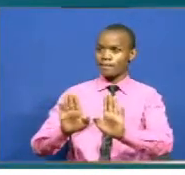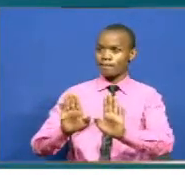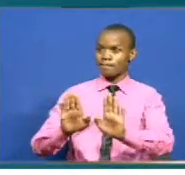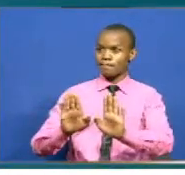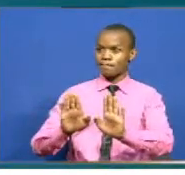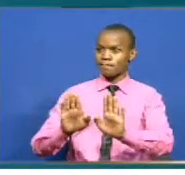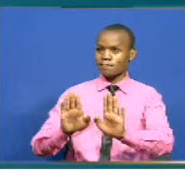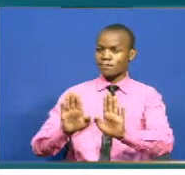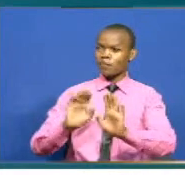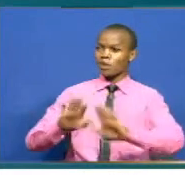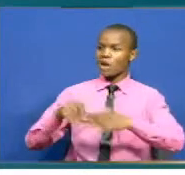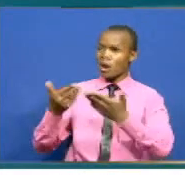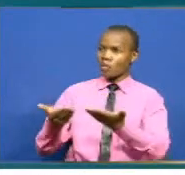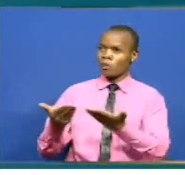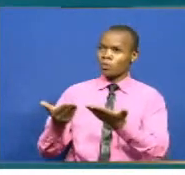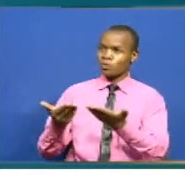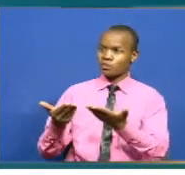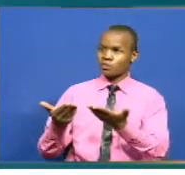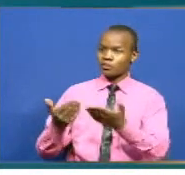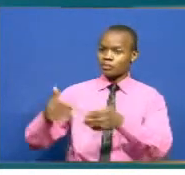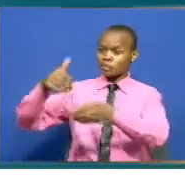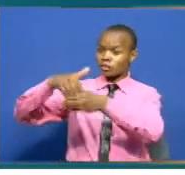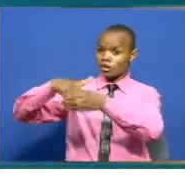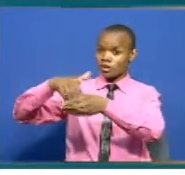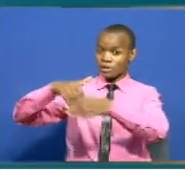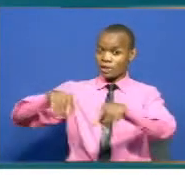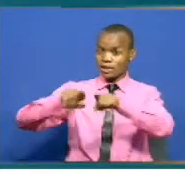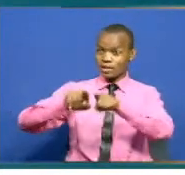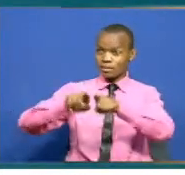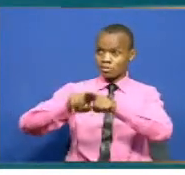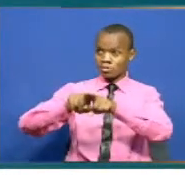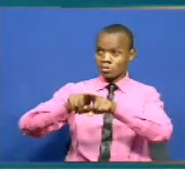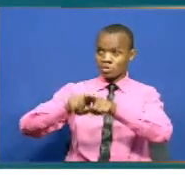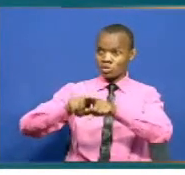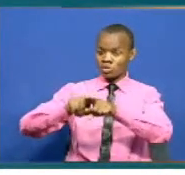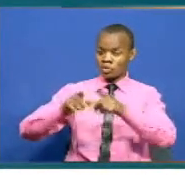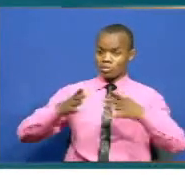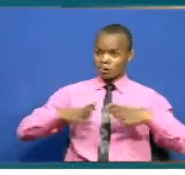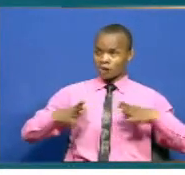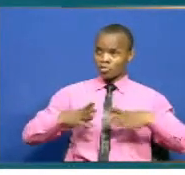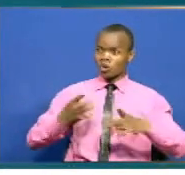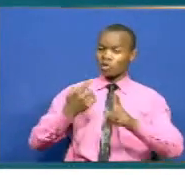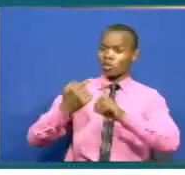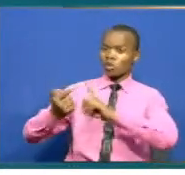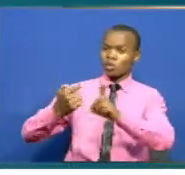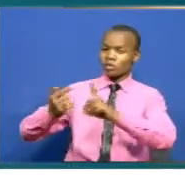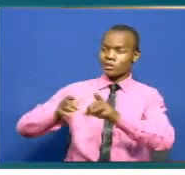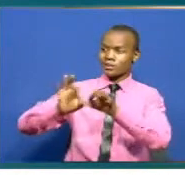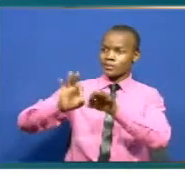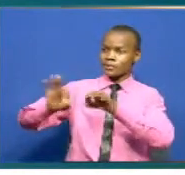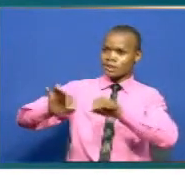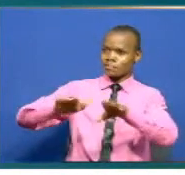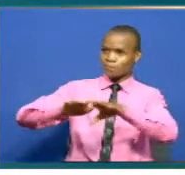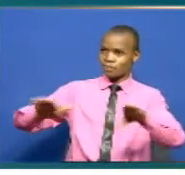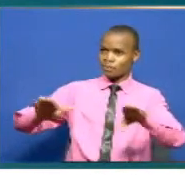so important in terms of investment. It is much more over our acres. People talk about acreage in develop